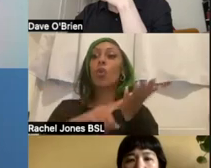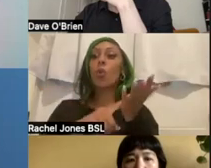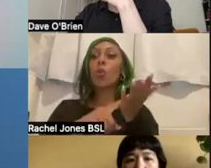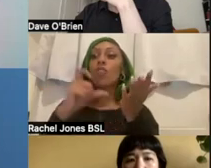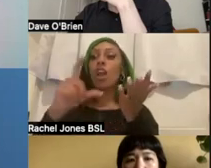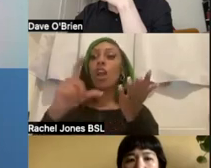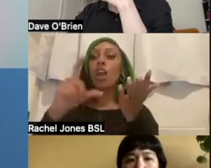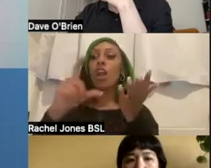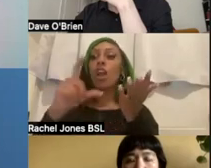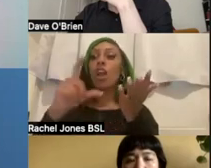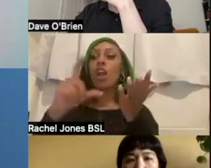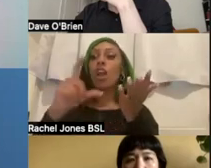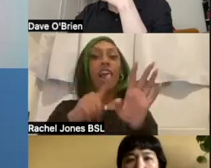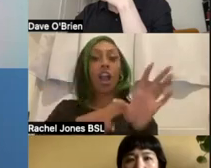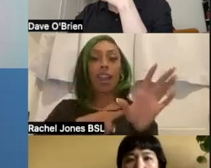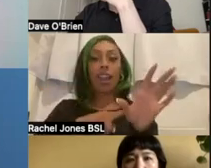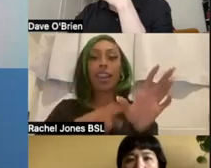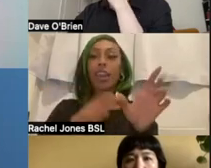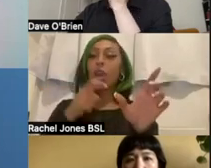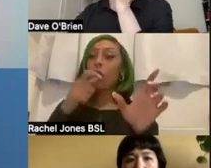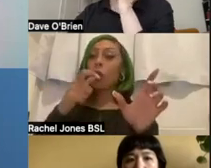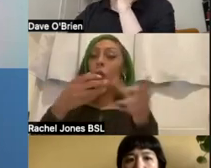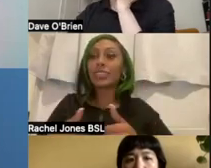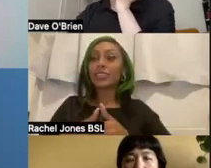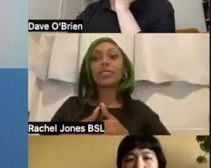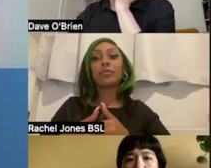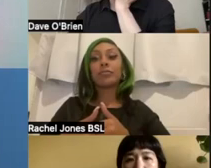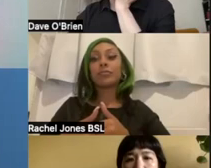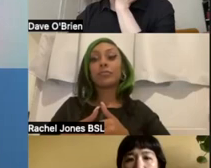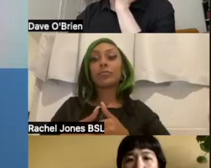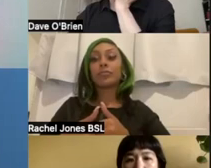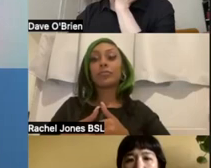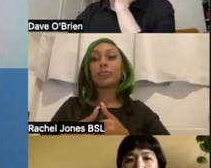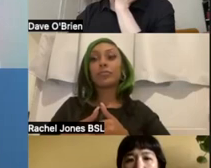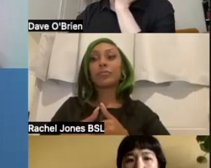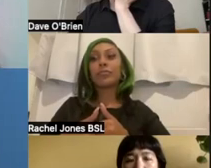theft in their anti-racist scholar activism book.